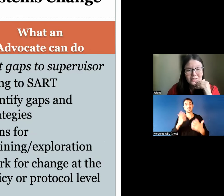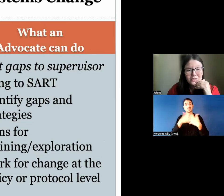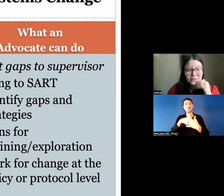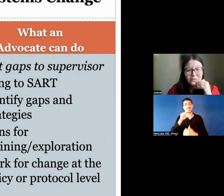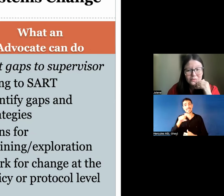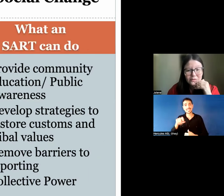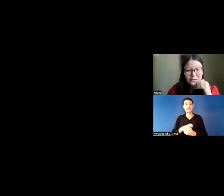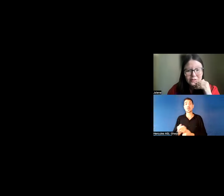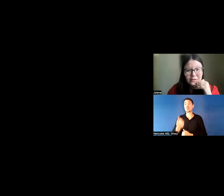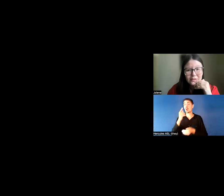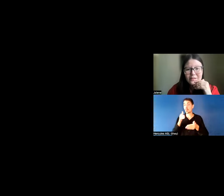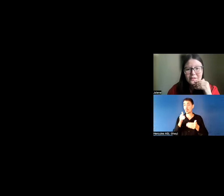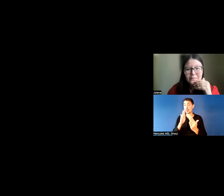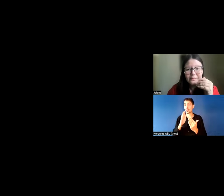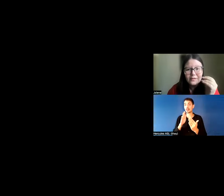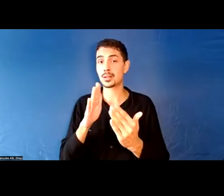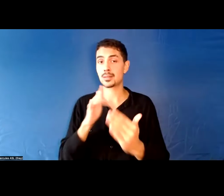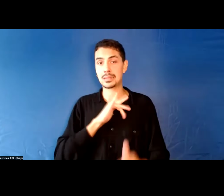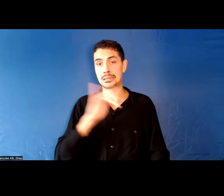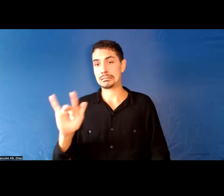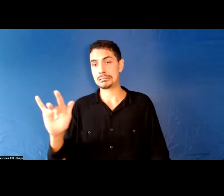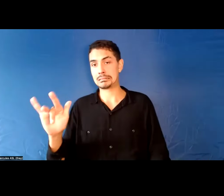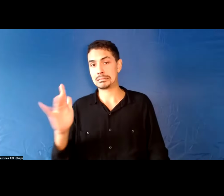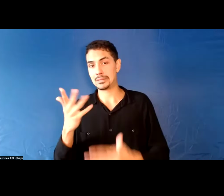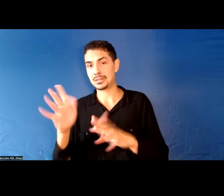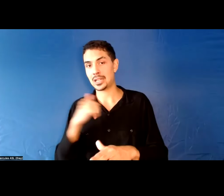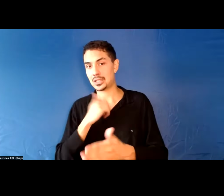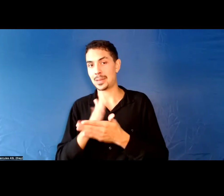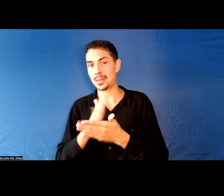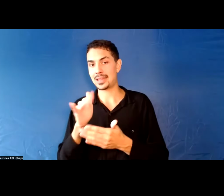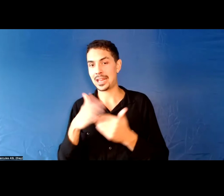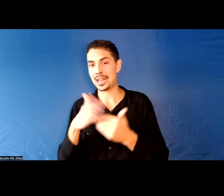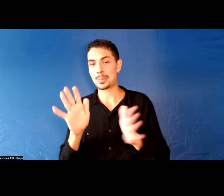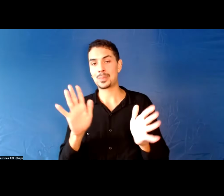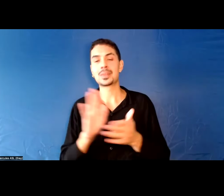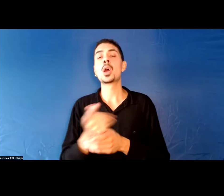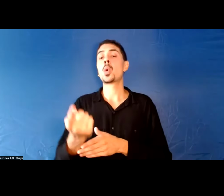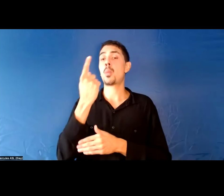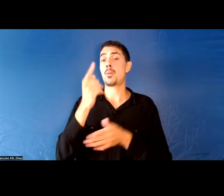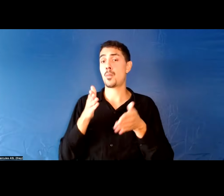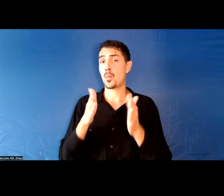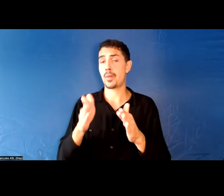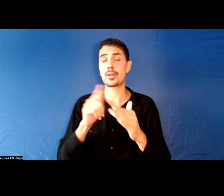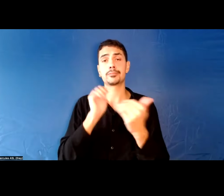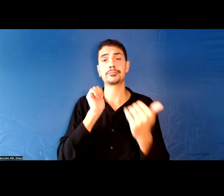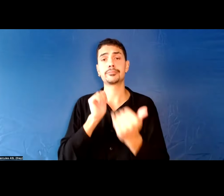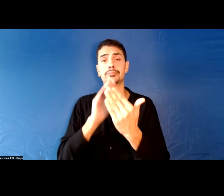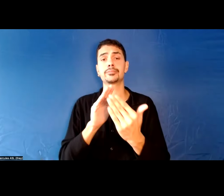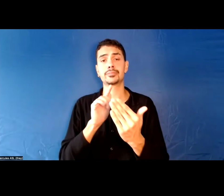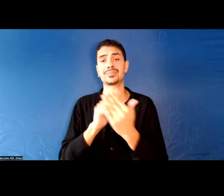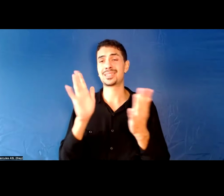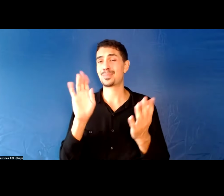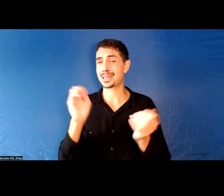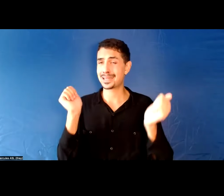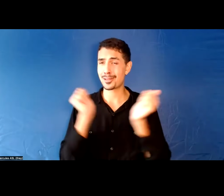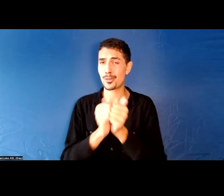is to, I'm trying to think, no, that's all. I'm just going to stop that. And one of those ways is to really just be together and to have